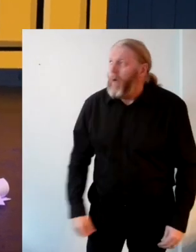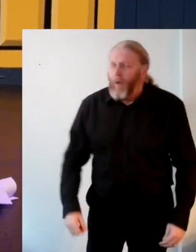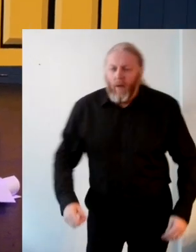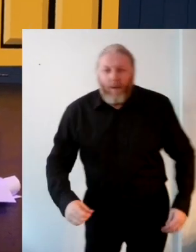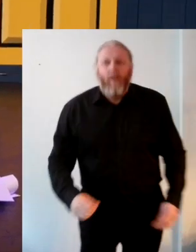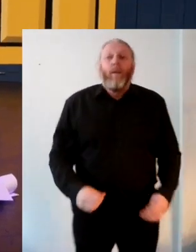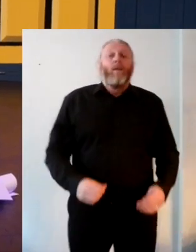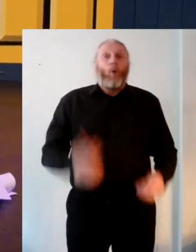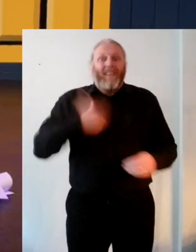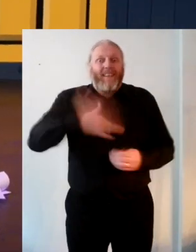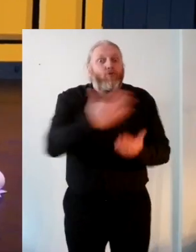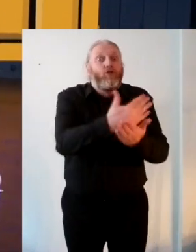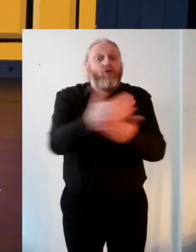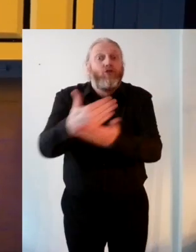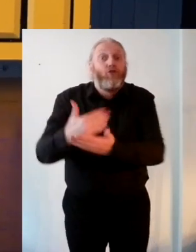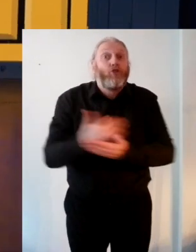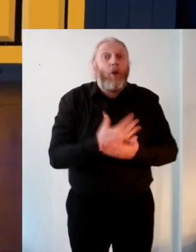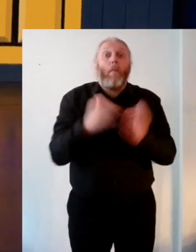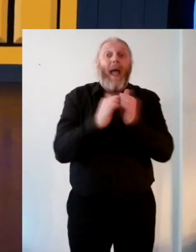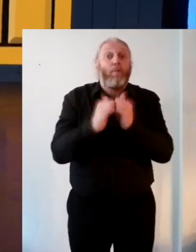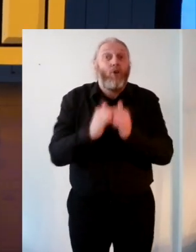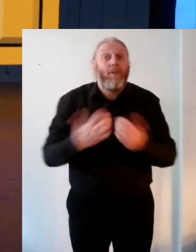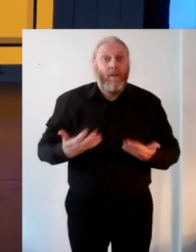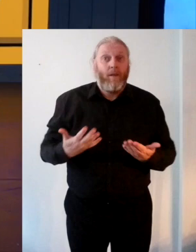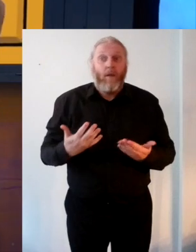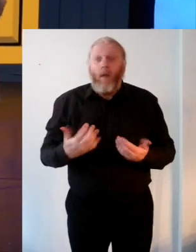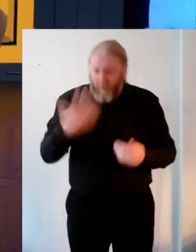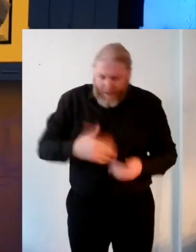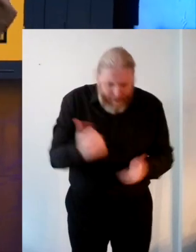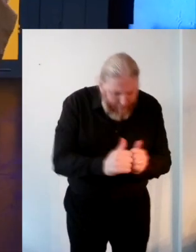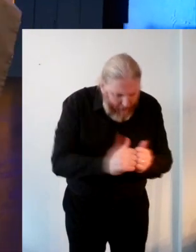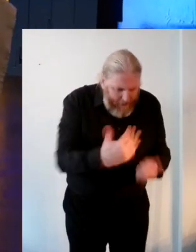we are. I had to get all the papers. Let's pick them all up.